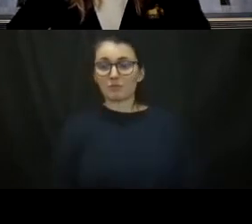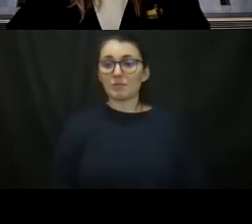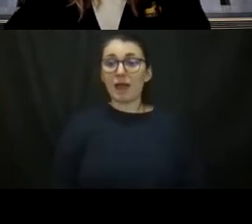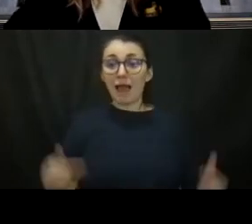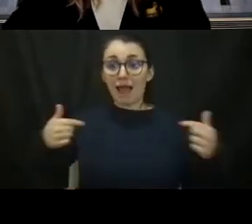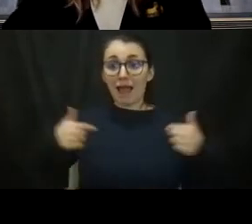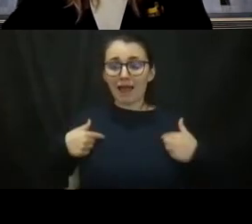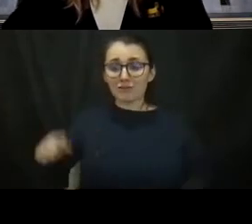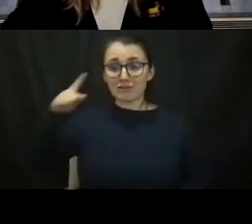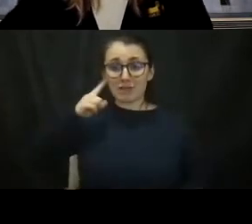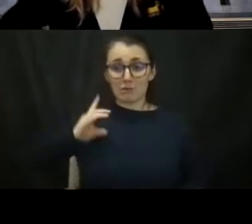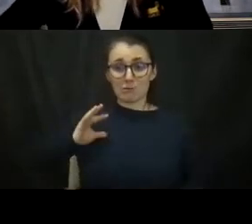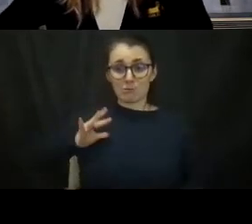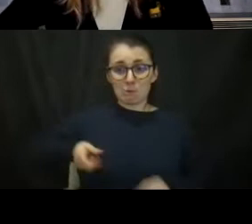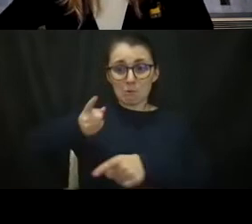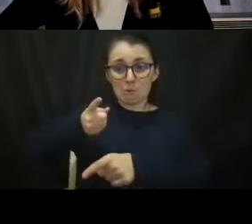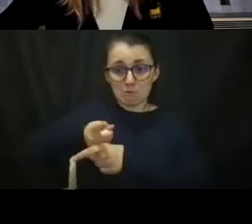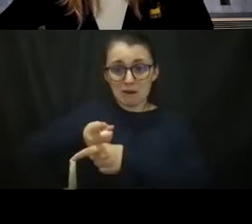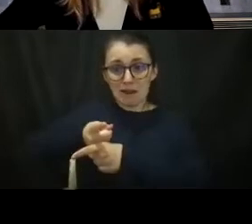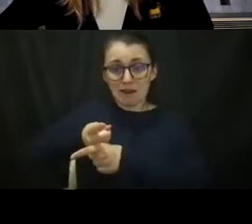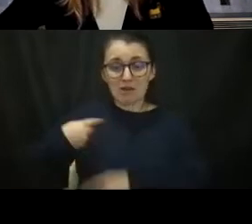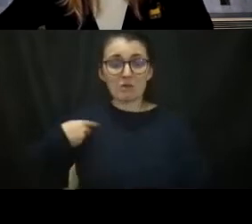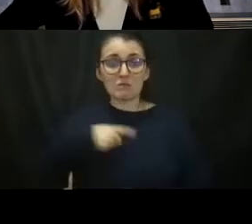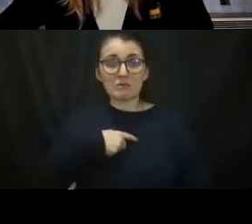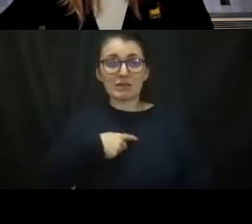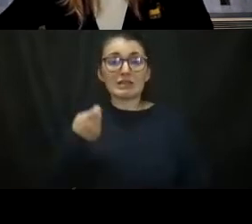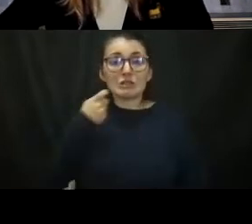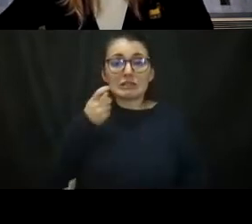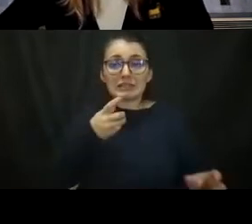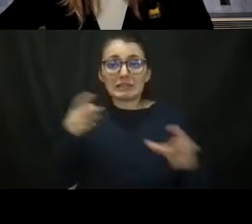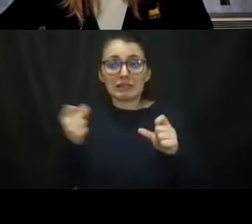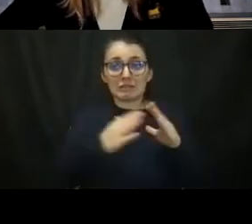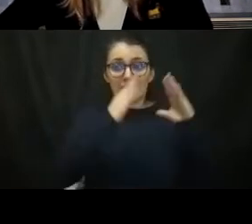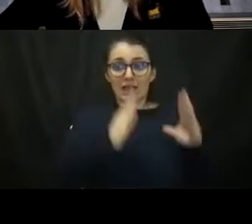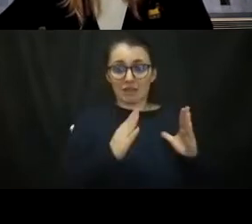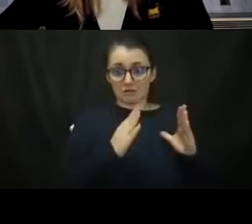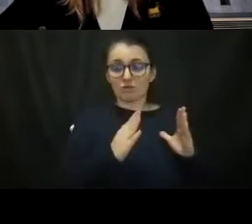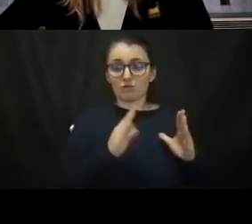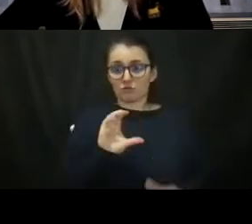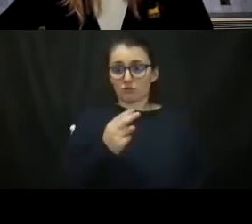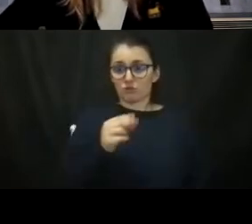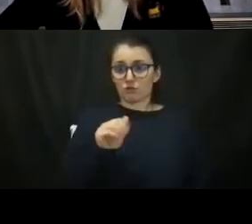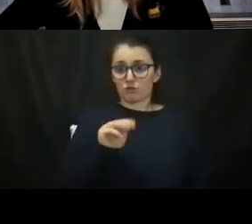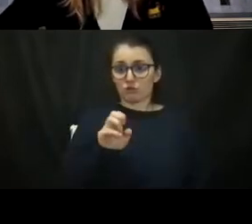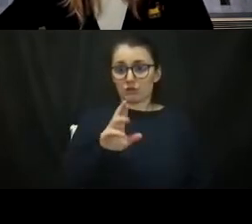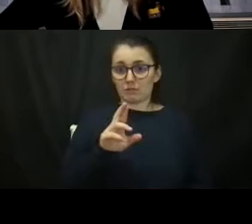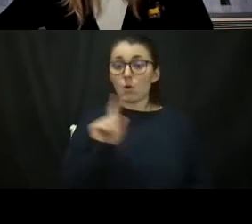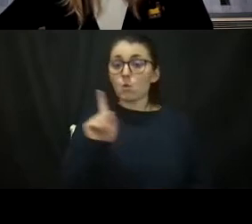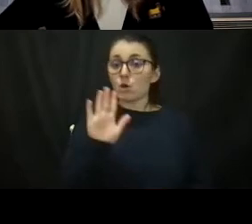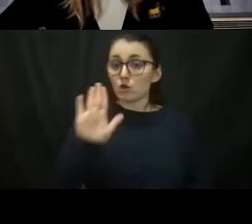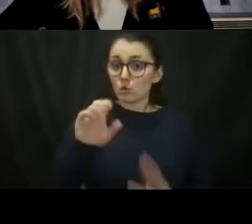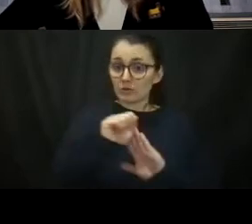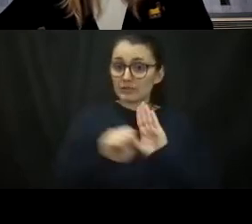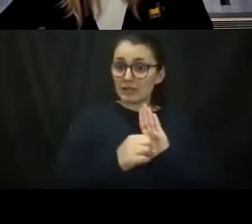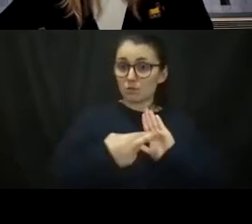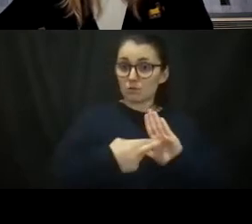so cool, right? So we just left the House chamber, and that's where your state representatives vote, yes or